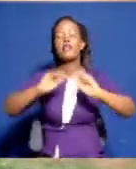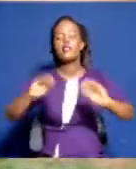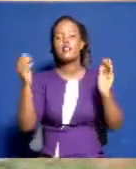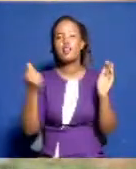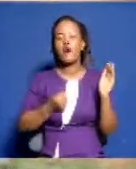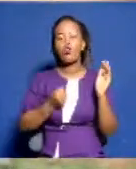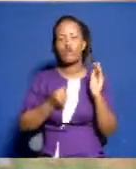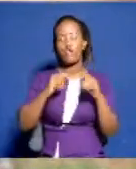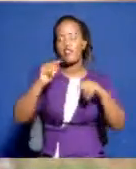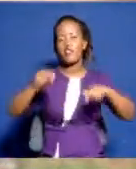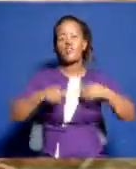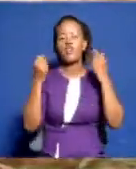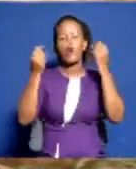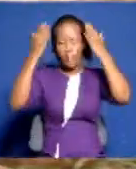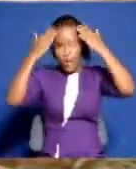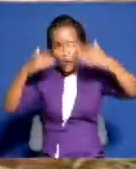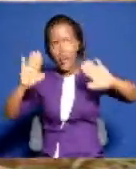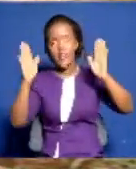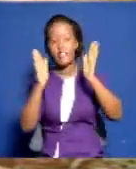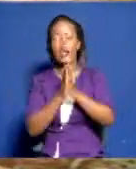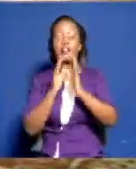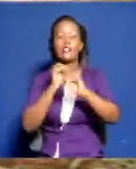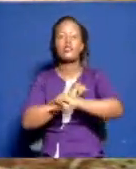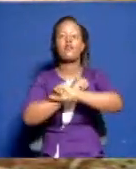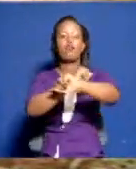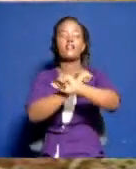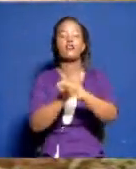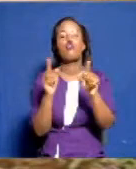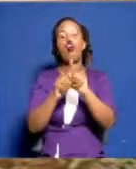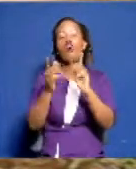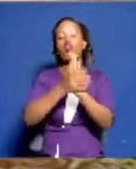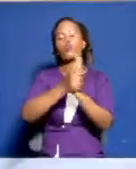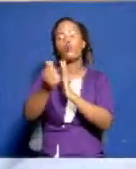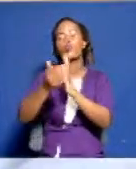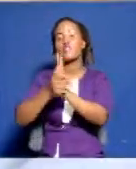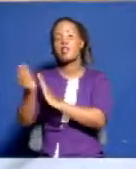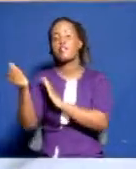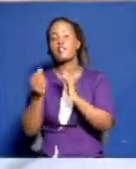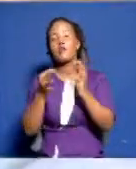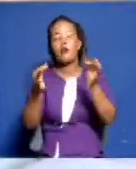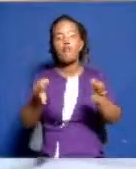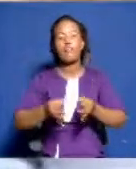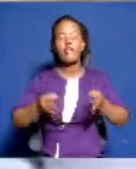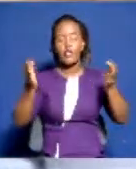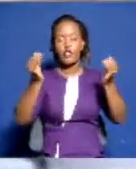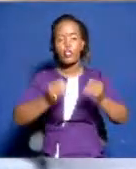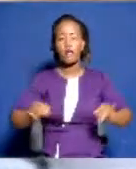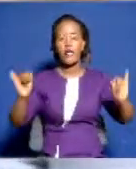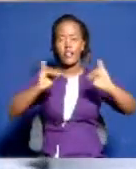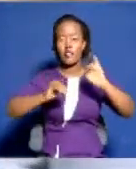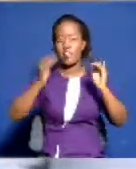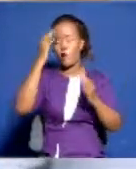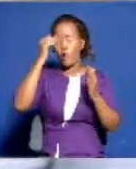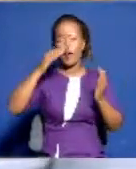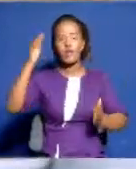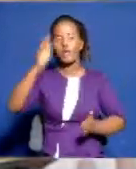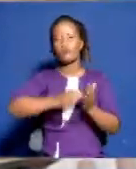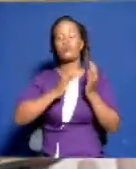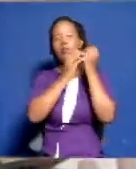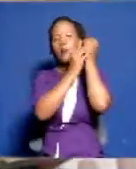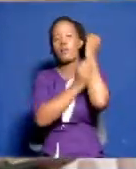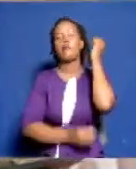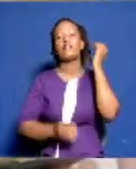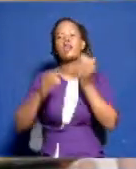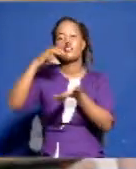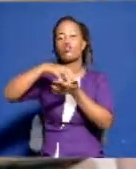self-awareness, as well as empowering them with skills for financial independence in order to reduce their vulnerability. Huwa